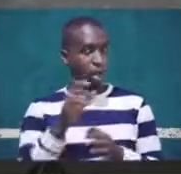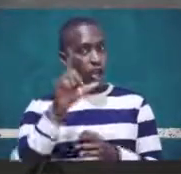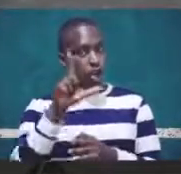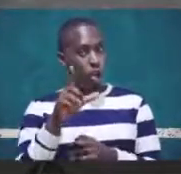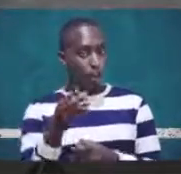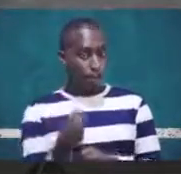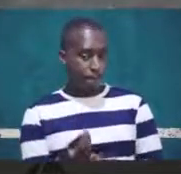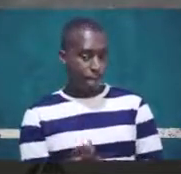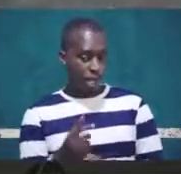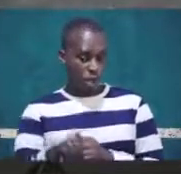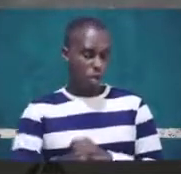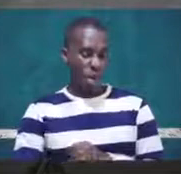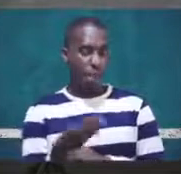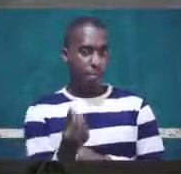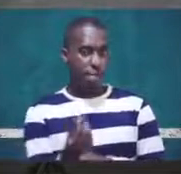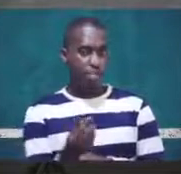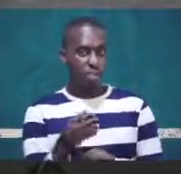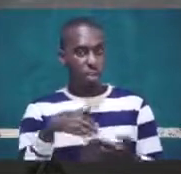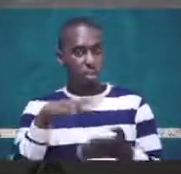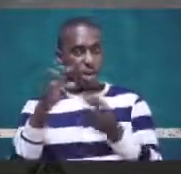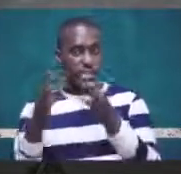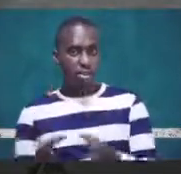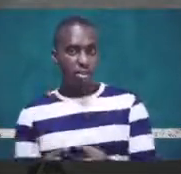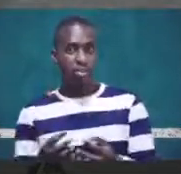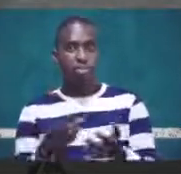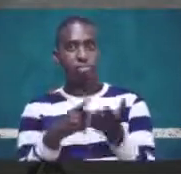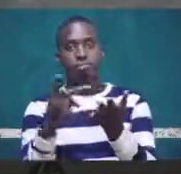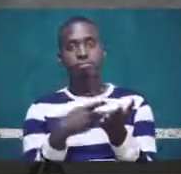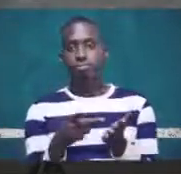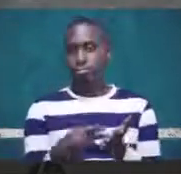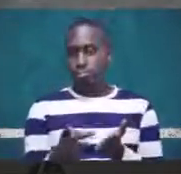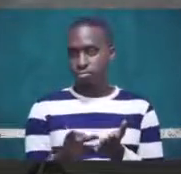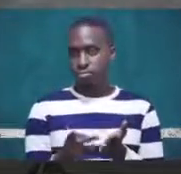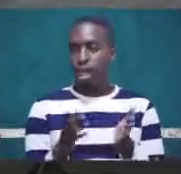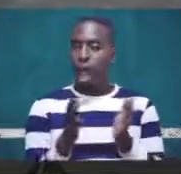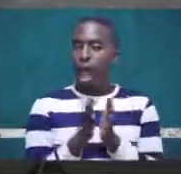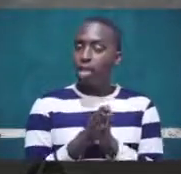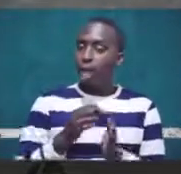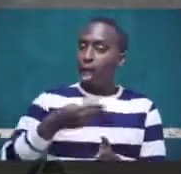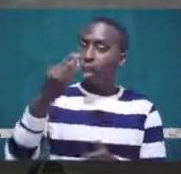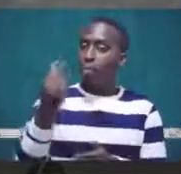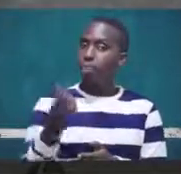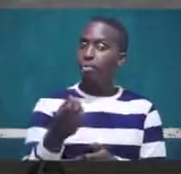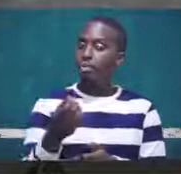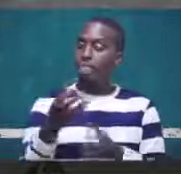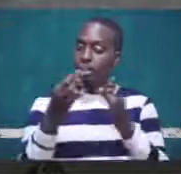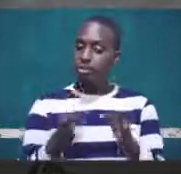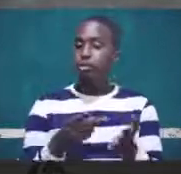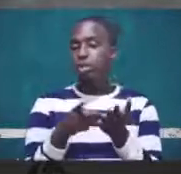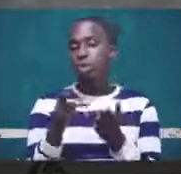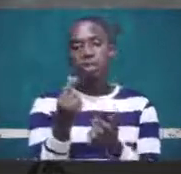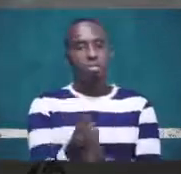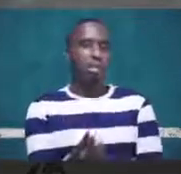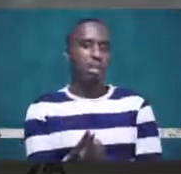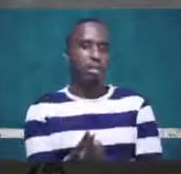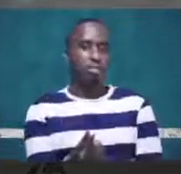price, more of the commodity will be bought, and at a higher price, less of the commodity will